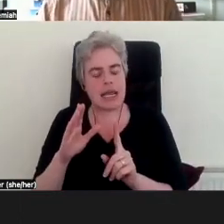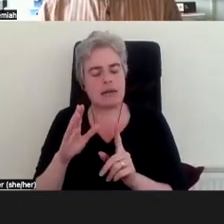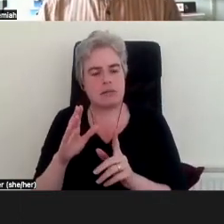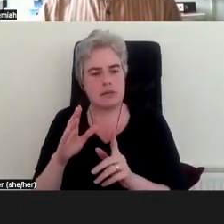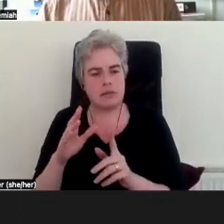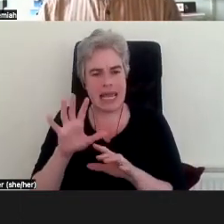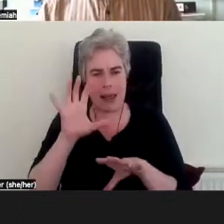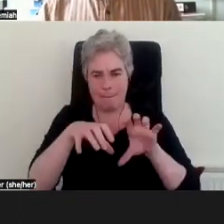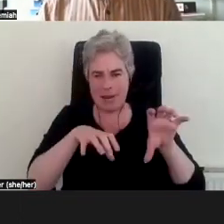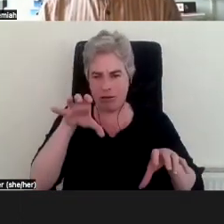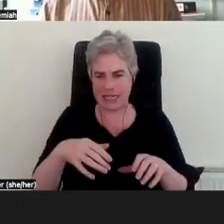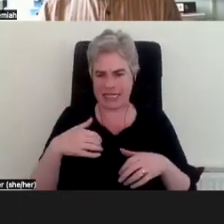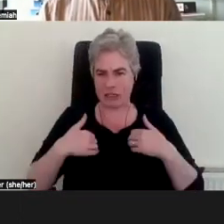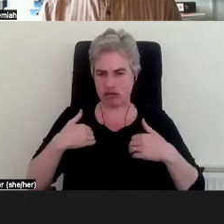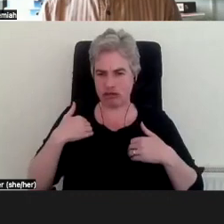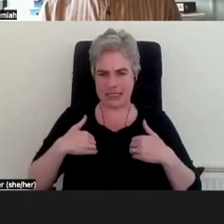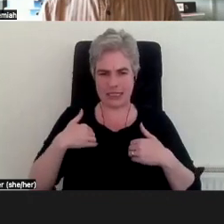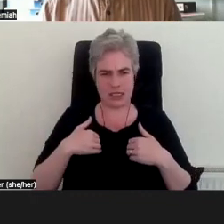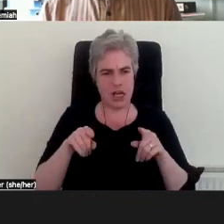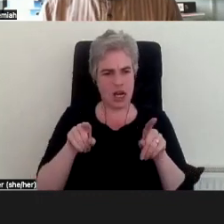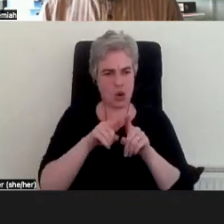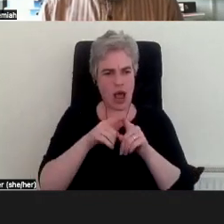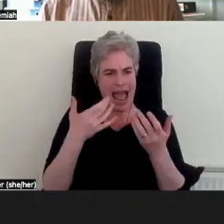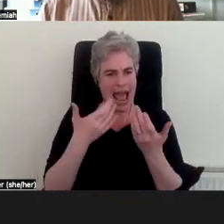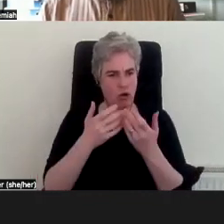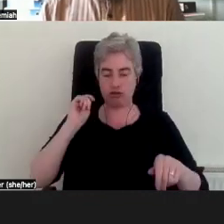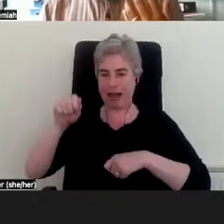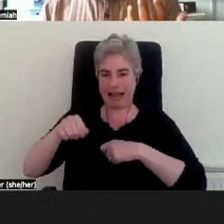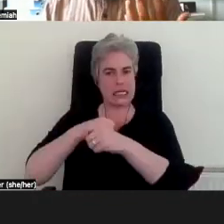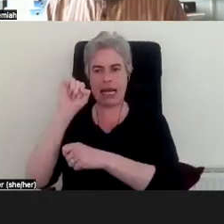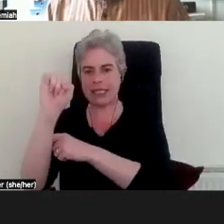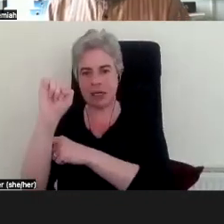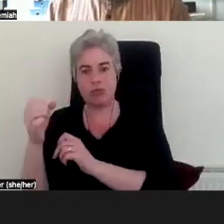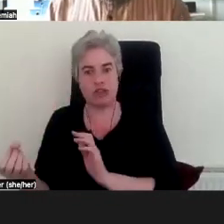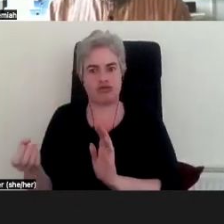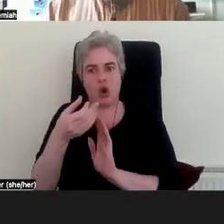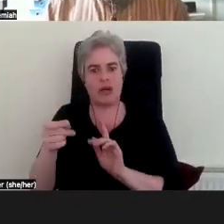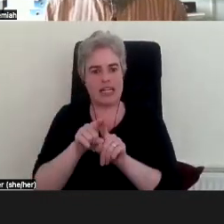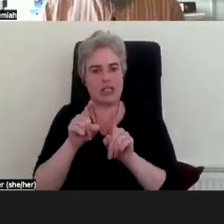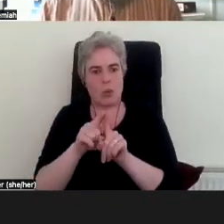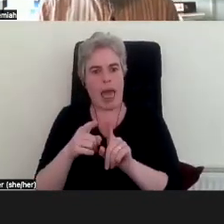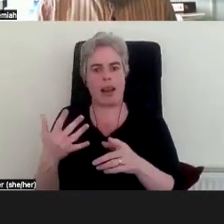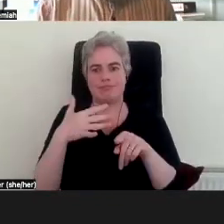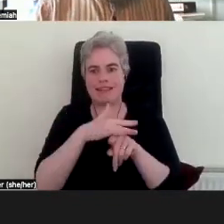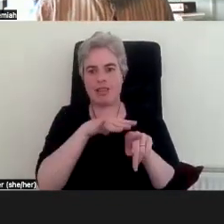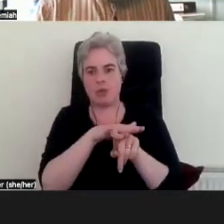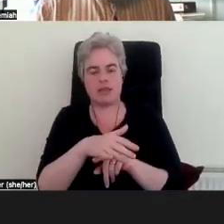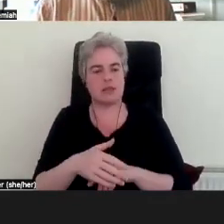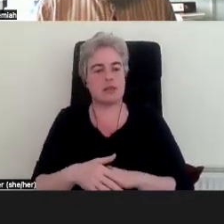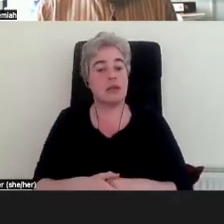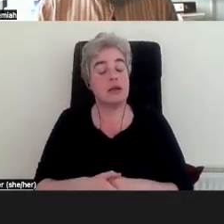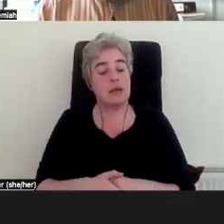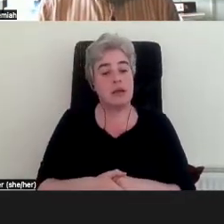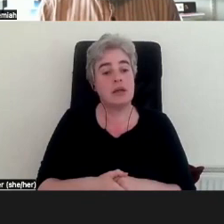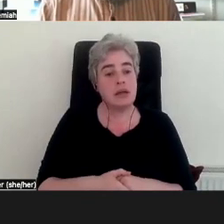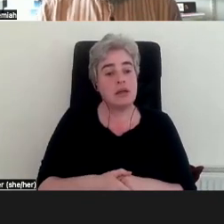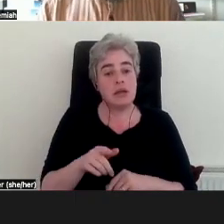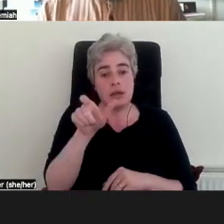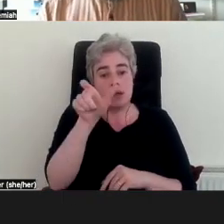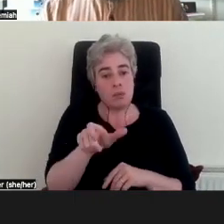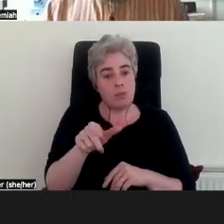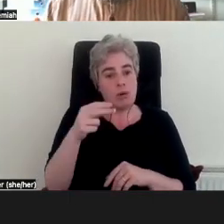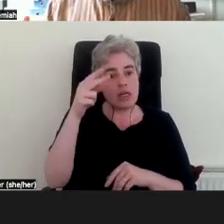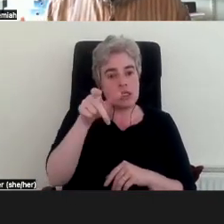was thrown into a good measure. A very interesting example is that of John Henry